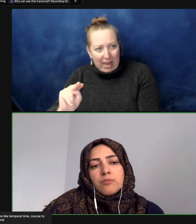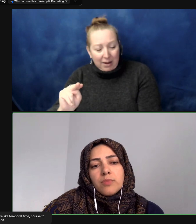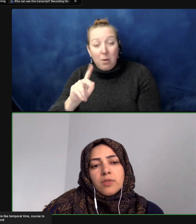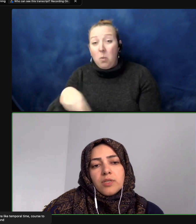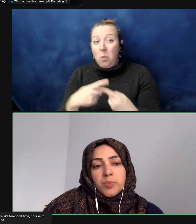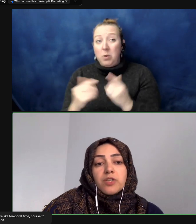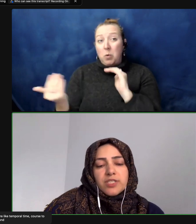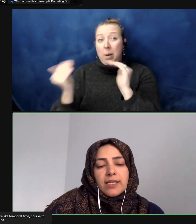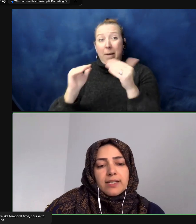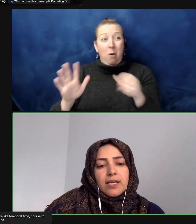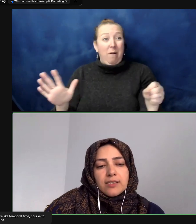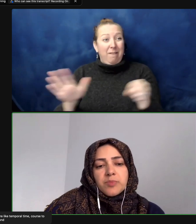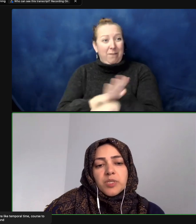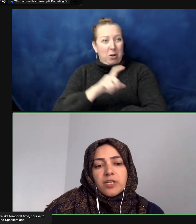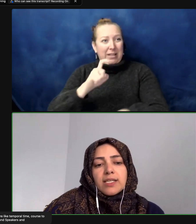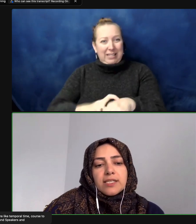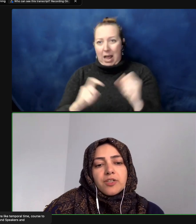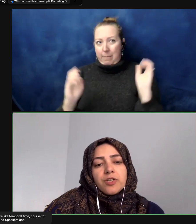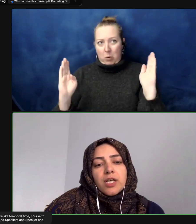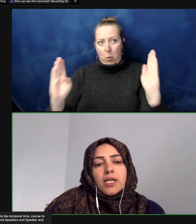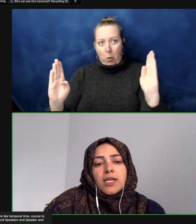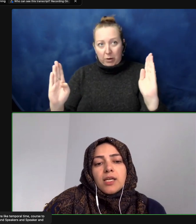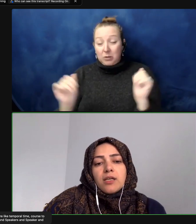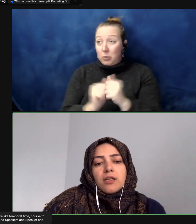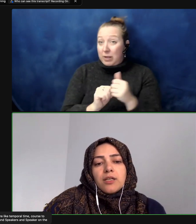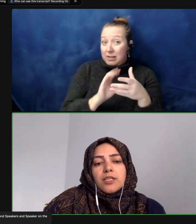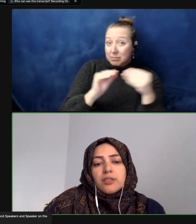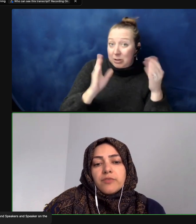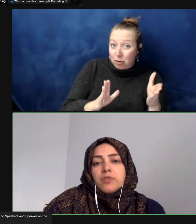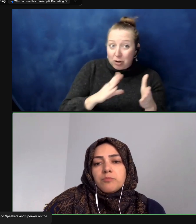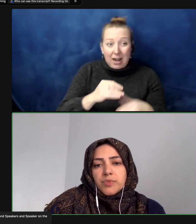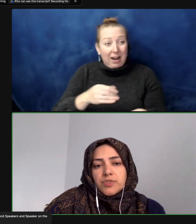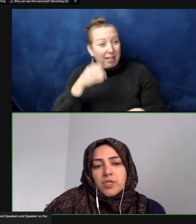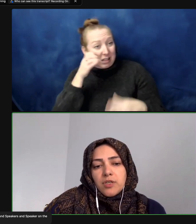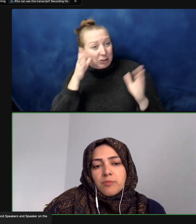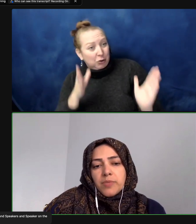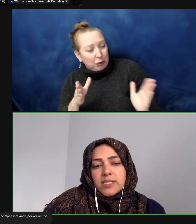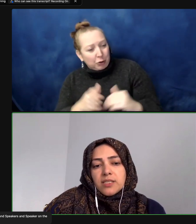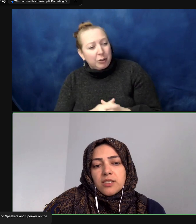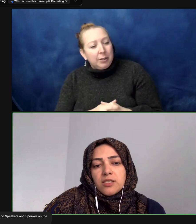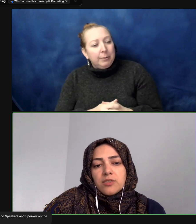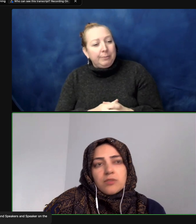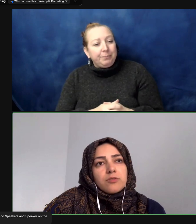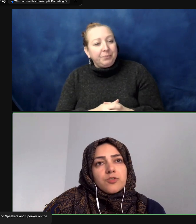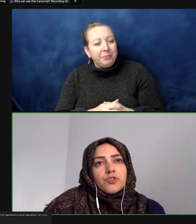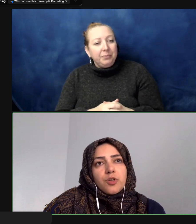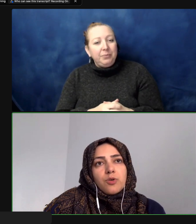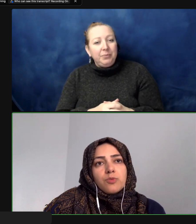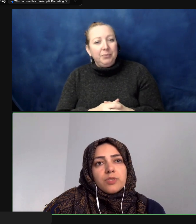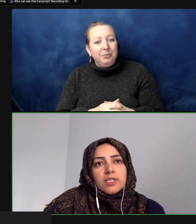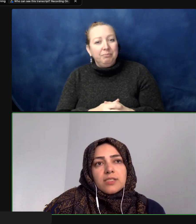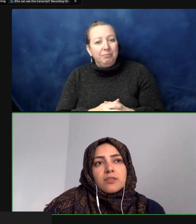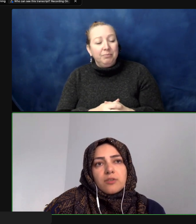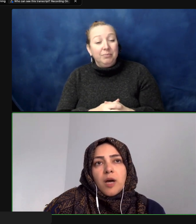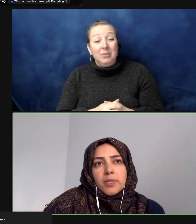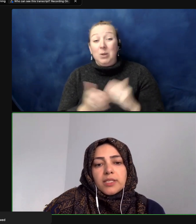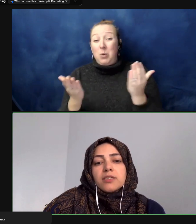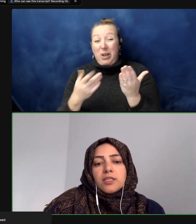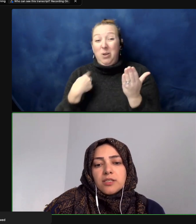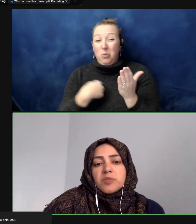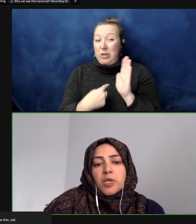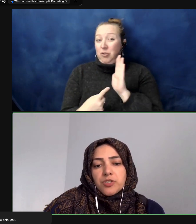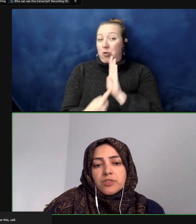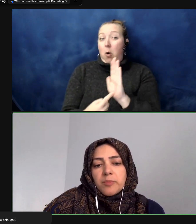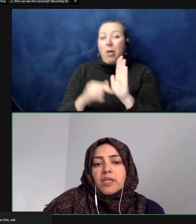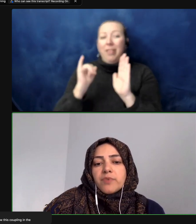and speaker and listener. Here we basically show this coupling